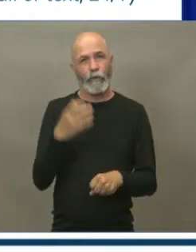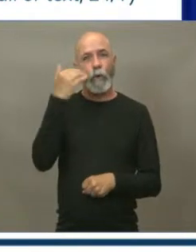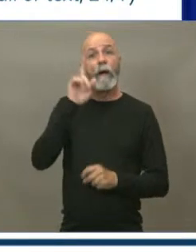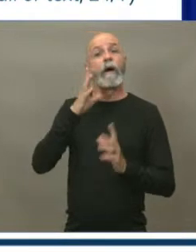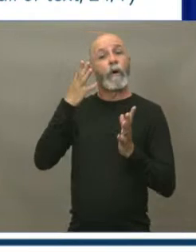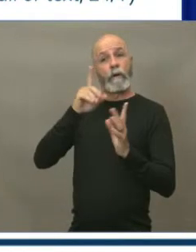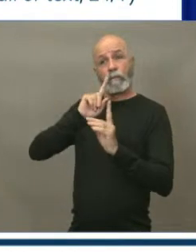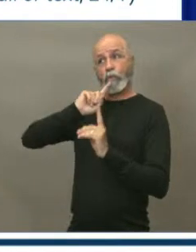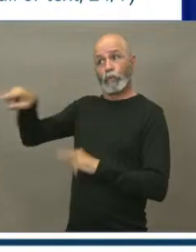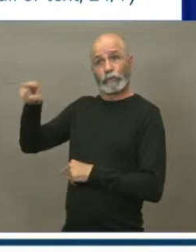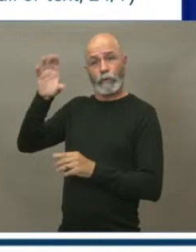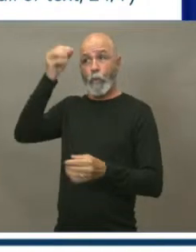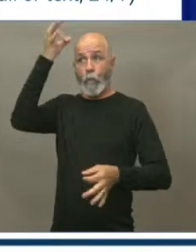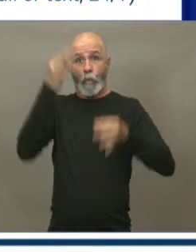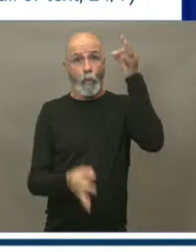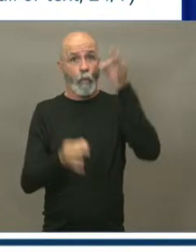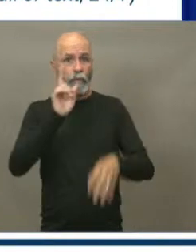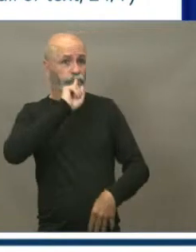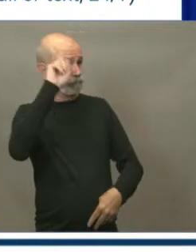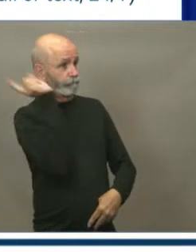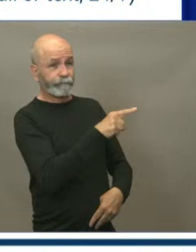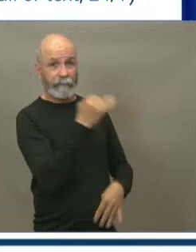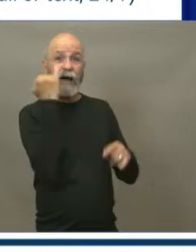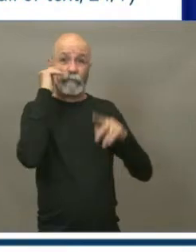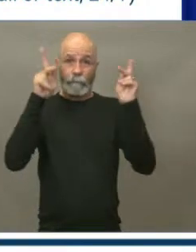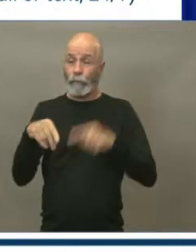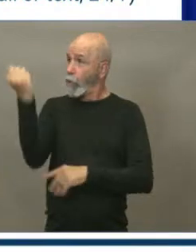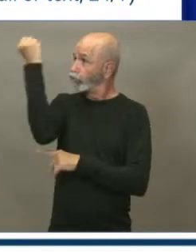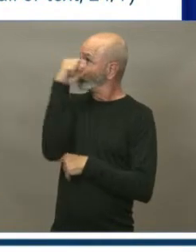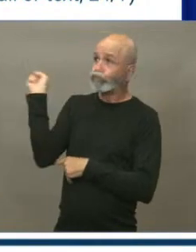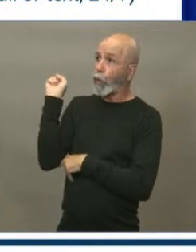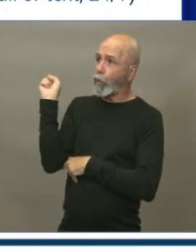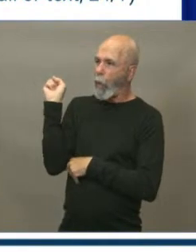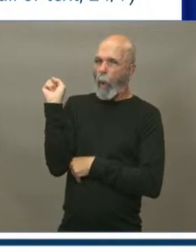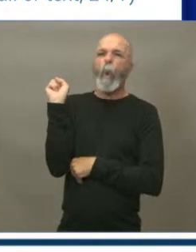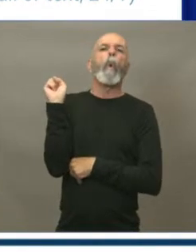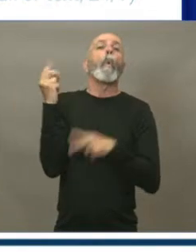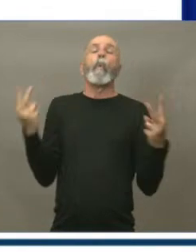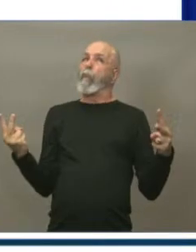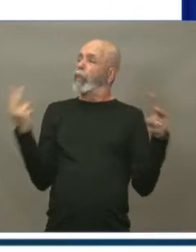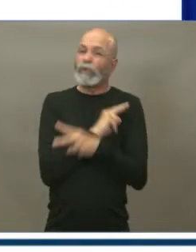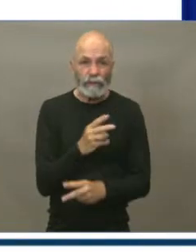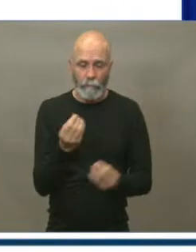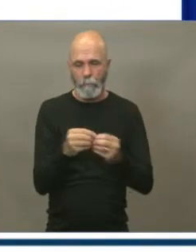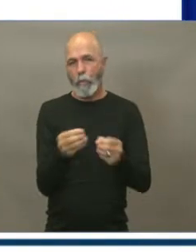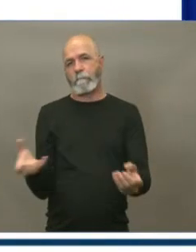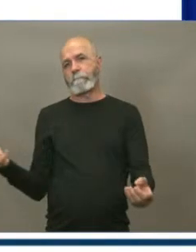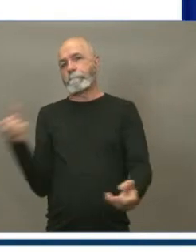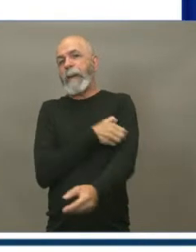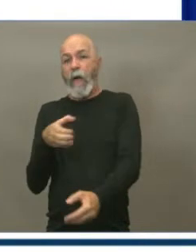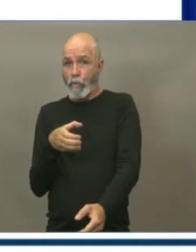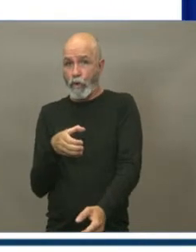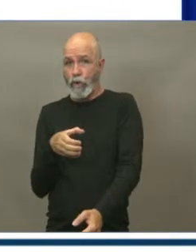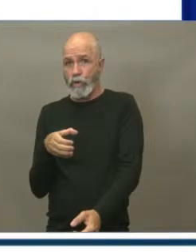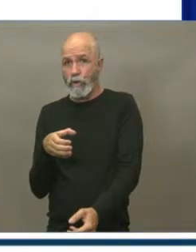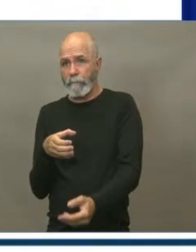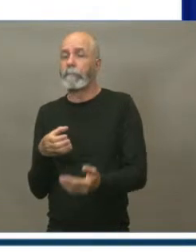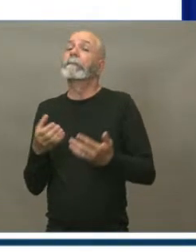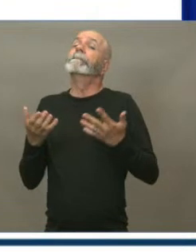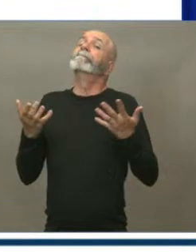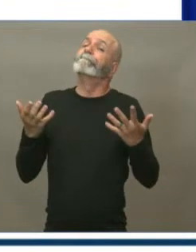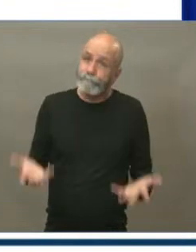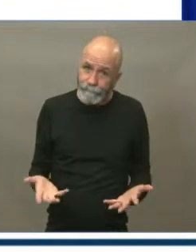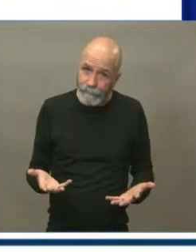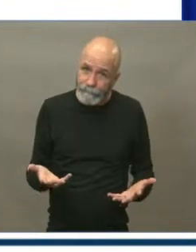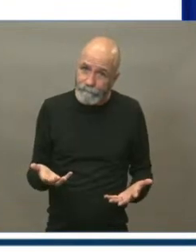order. So this gives the extra teeth. Other provinces have successfully used similar injunctions,